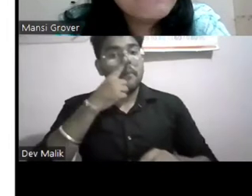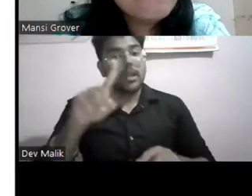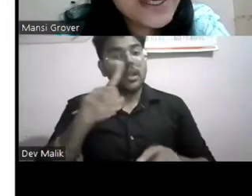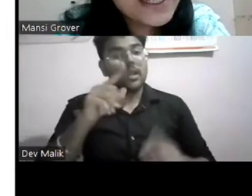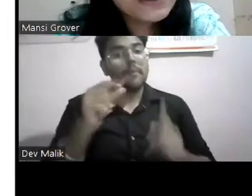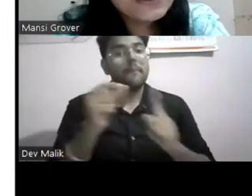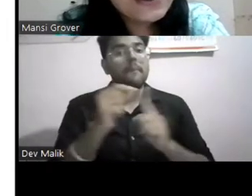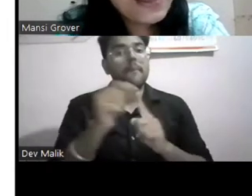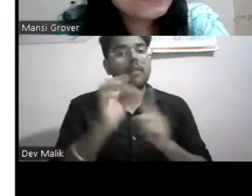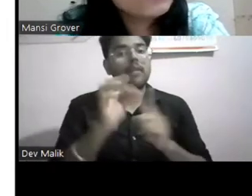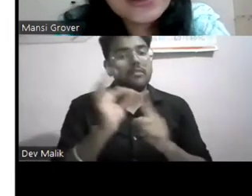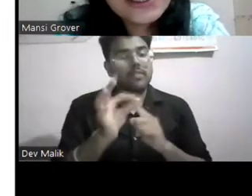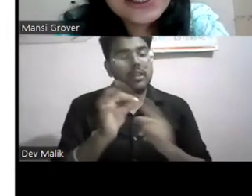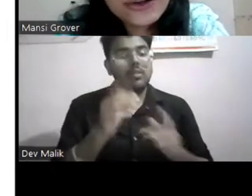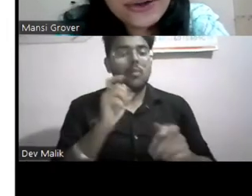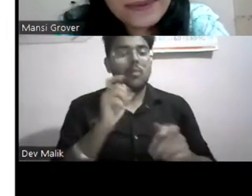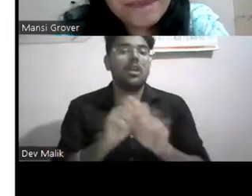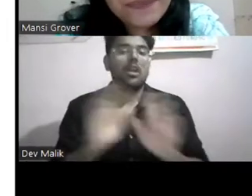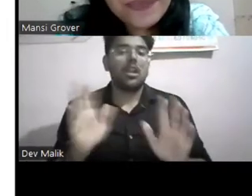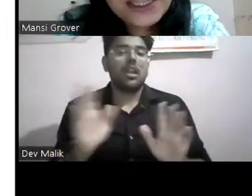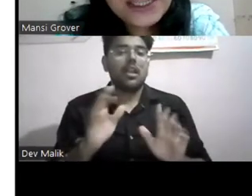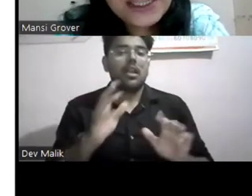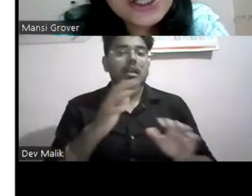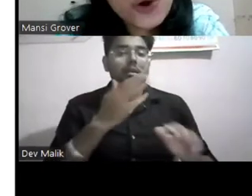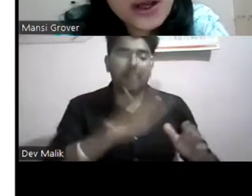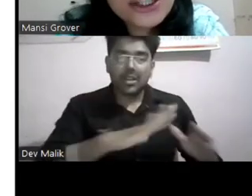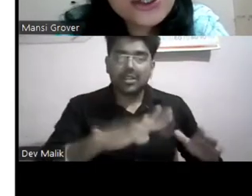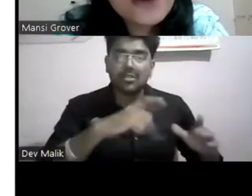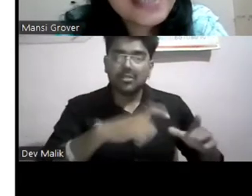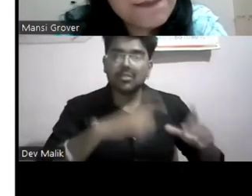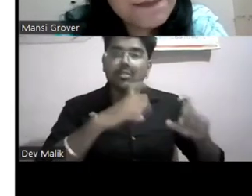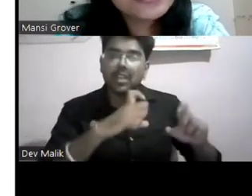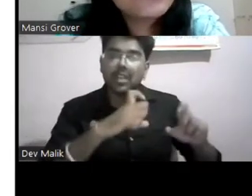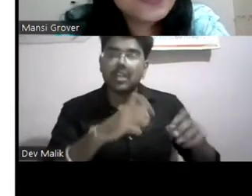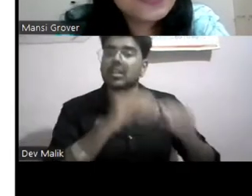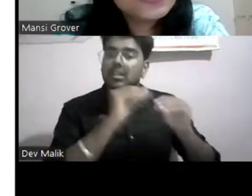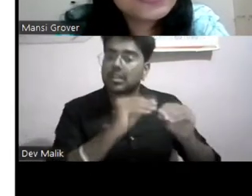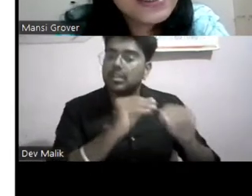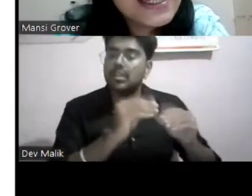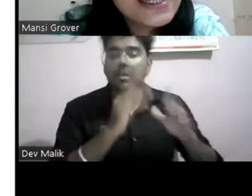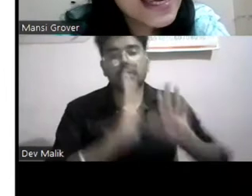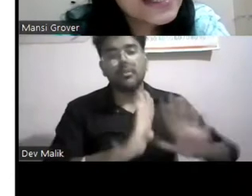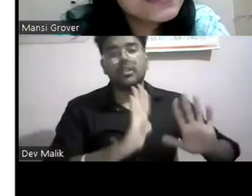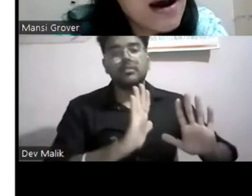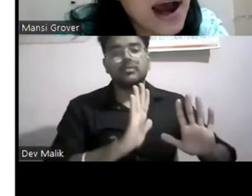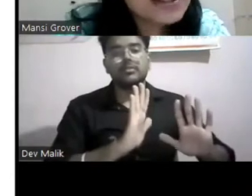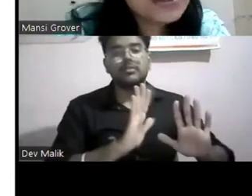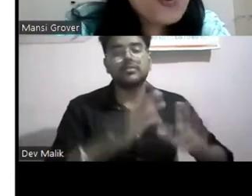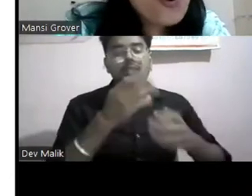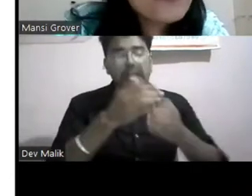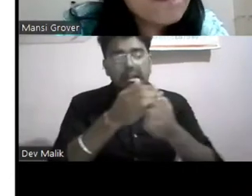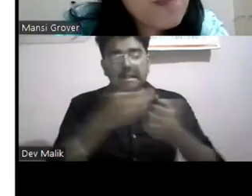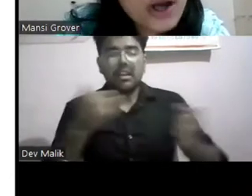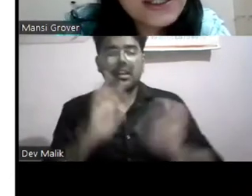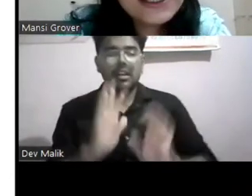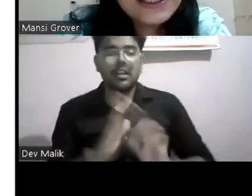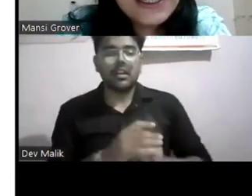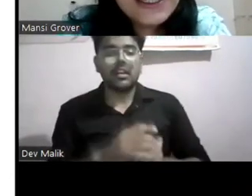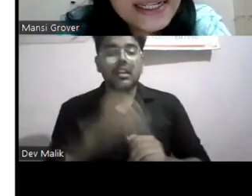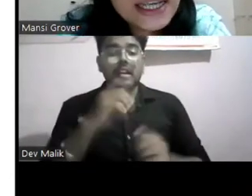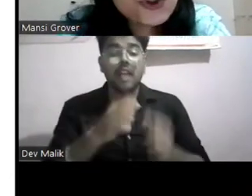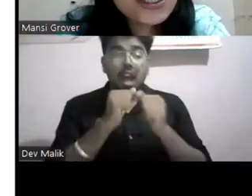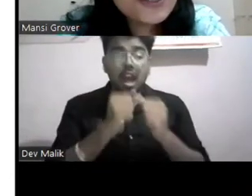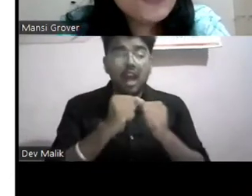home, bearing and rearing children. The ideology of separate spheres is at the heart of the